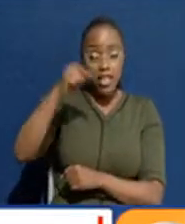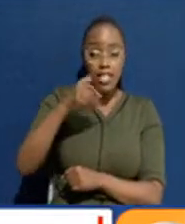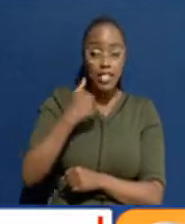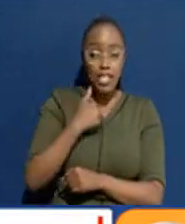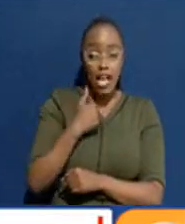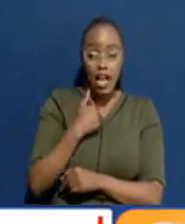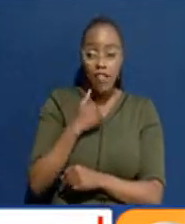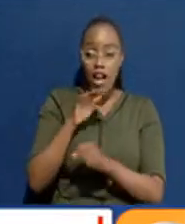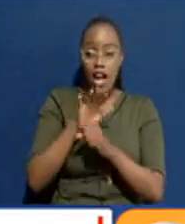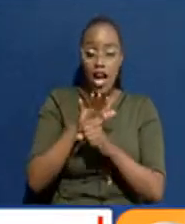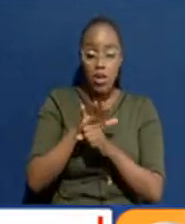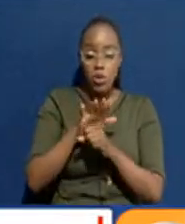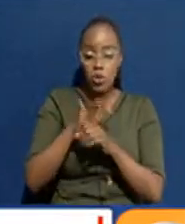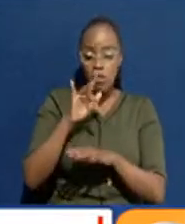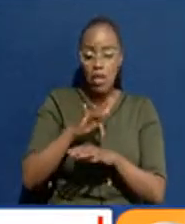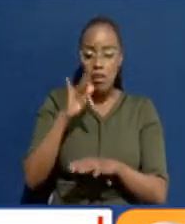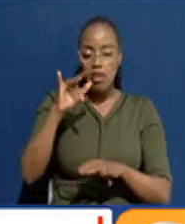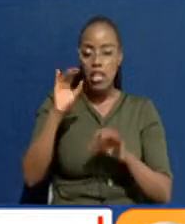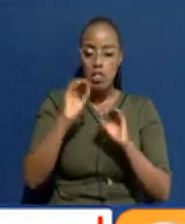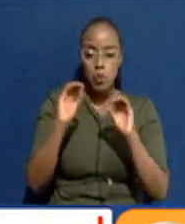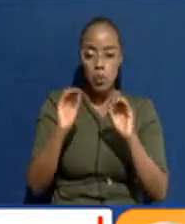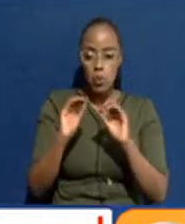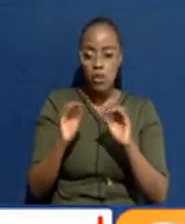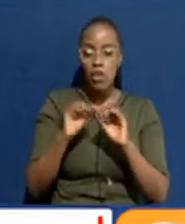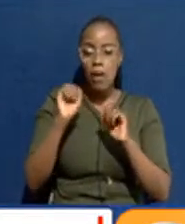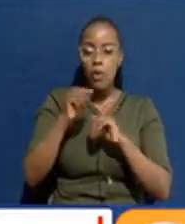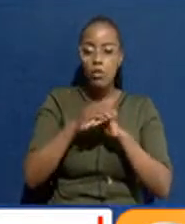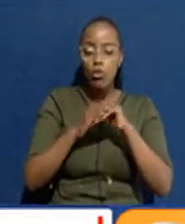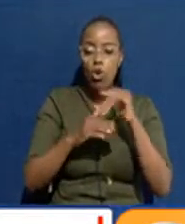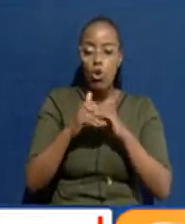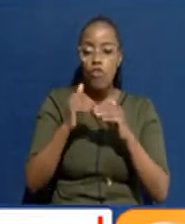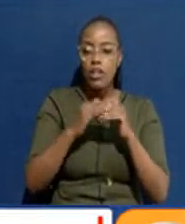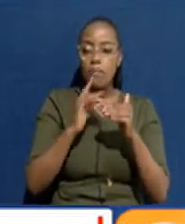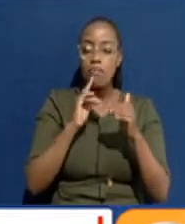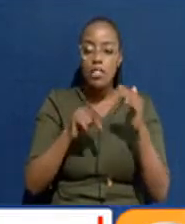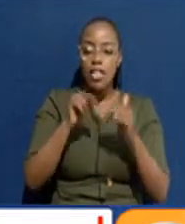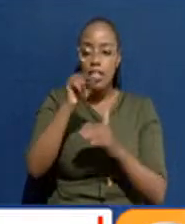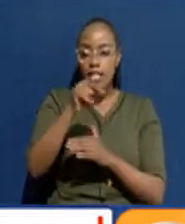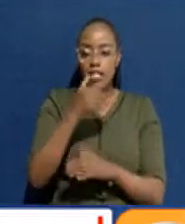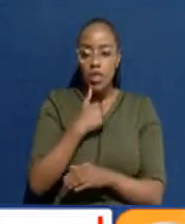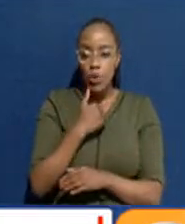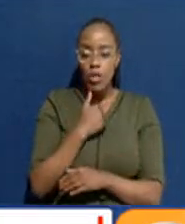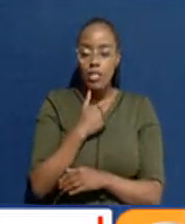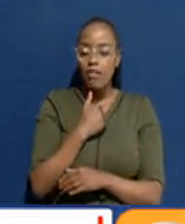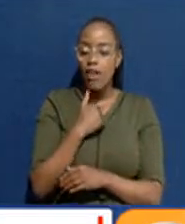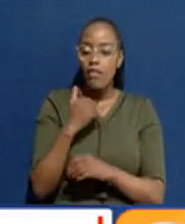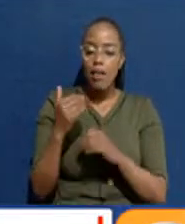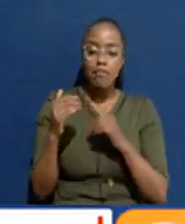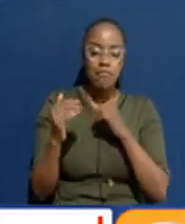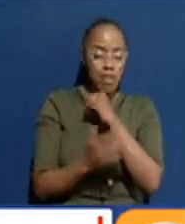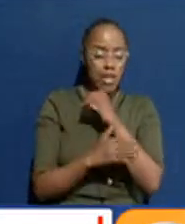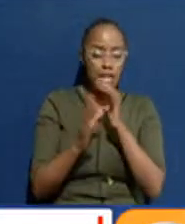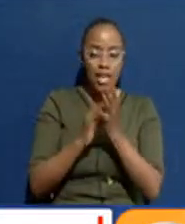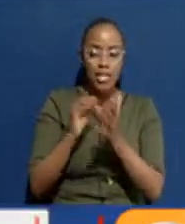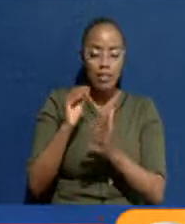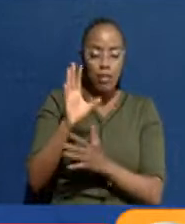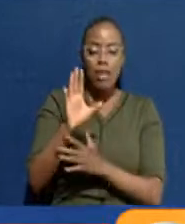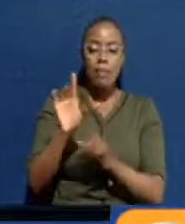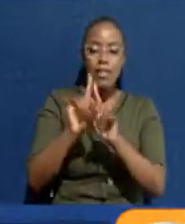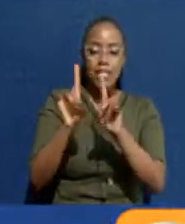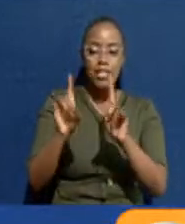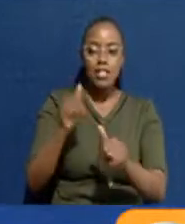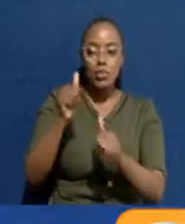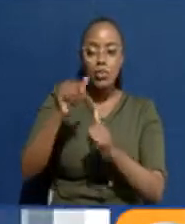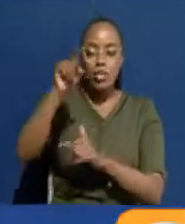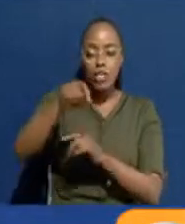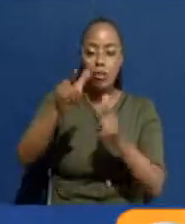added a lot of value. So we can comfortably say that it was a terrible, expensive, bad experiment. It should not have